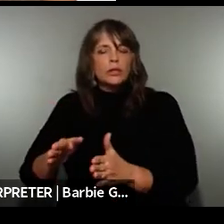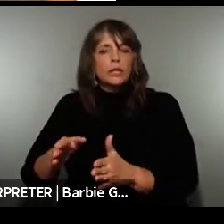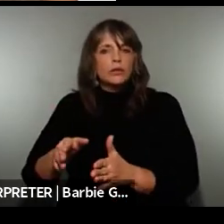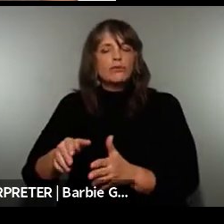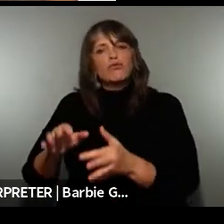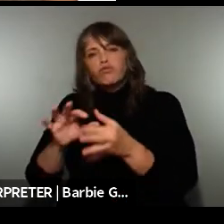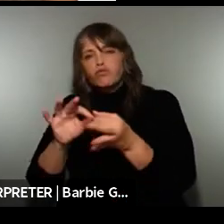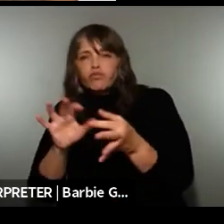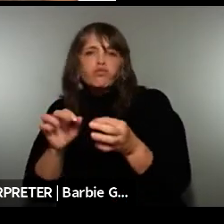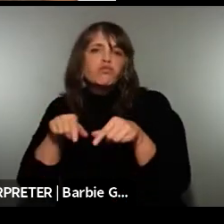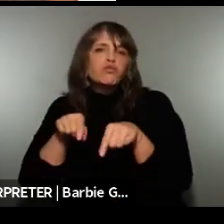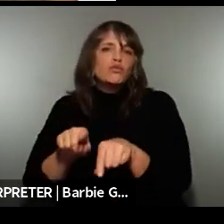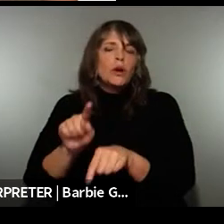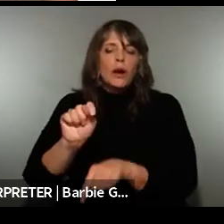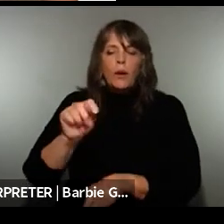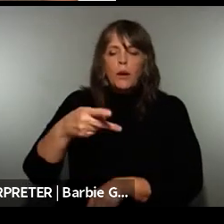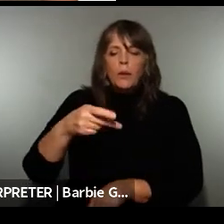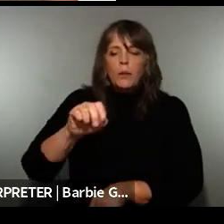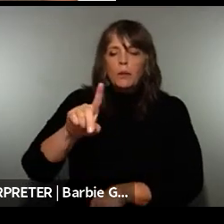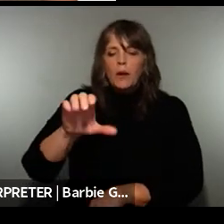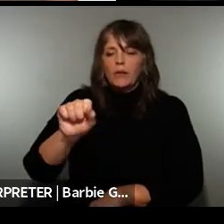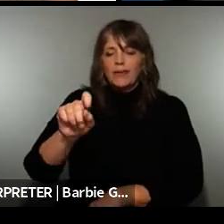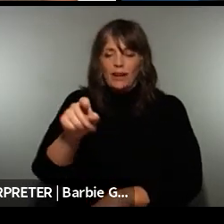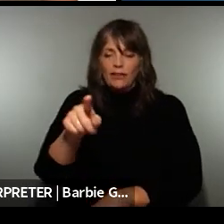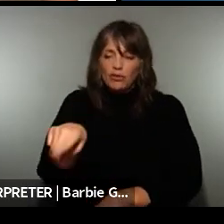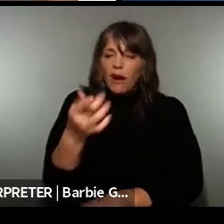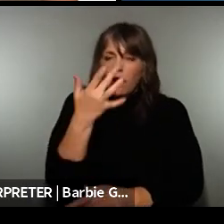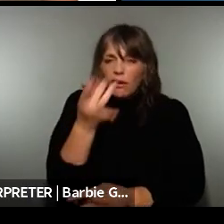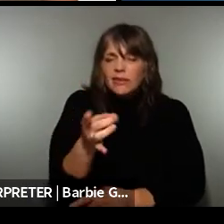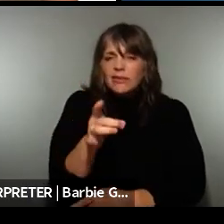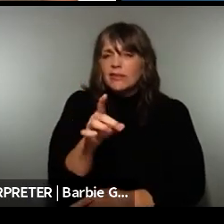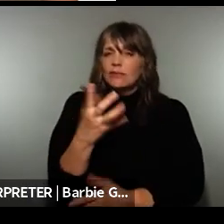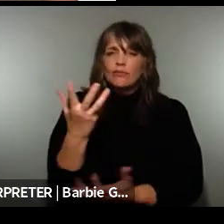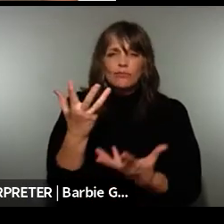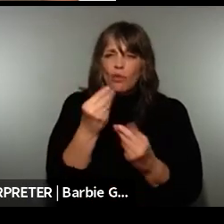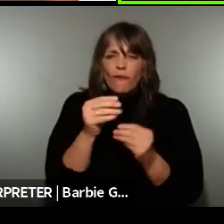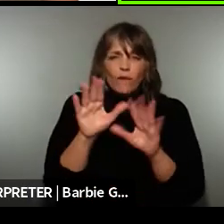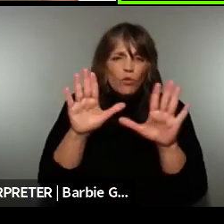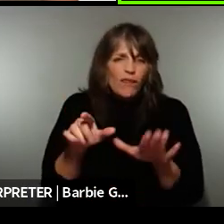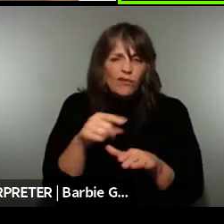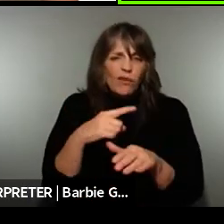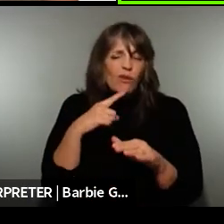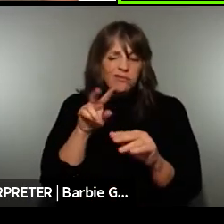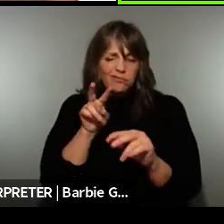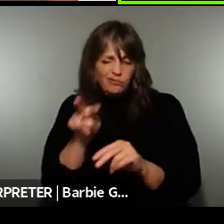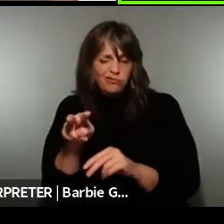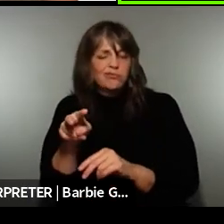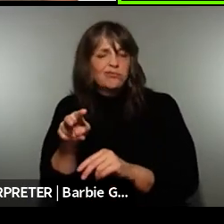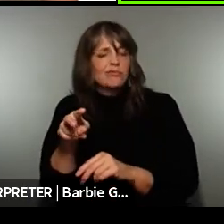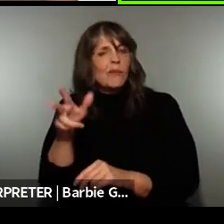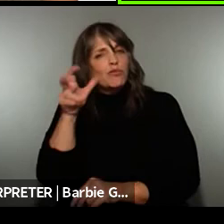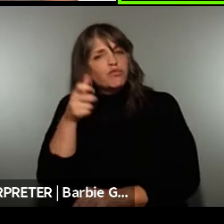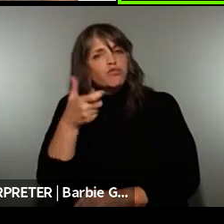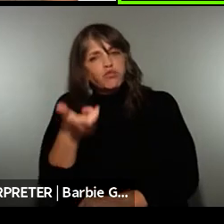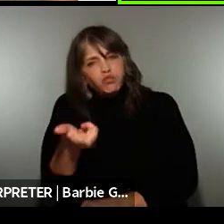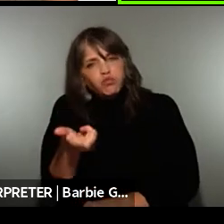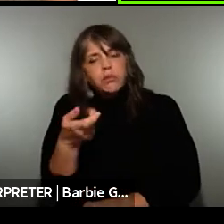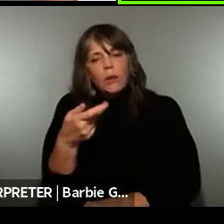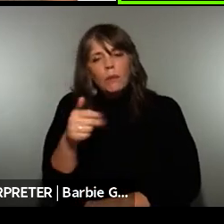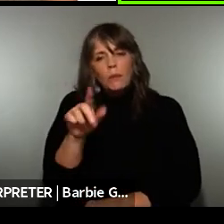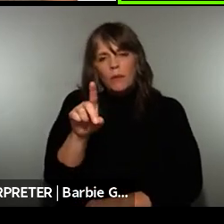it, it's just really lovely and hopeful and wonderful. So please take a look. And also a highlight from Facebook,